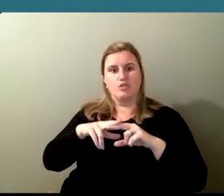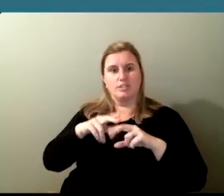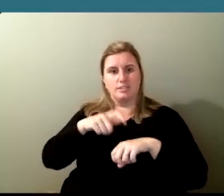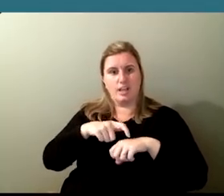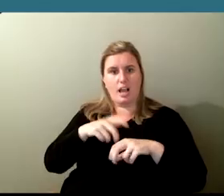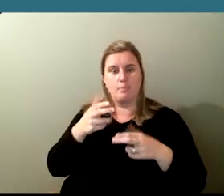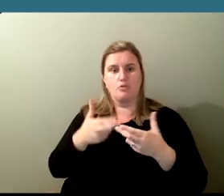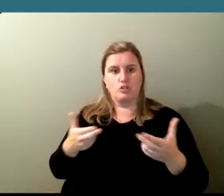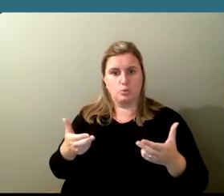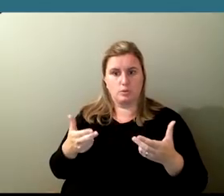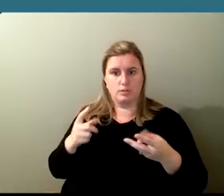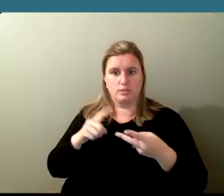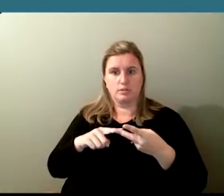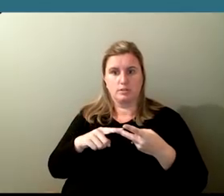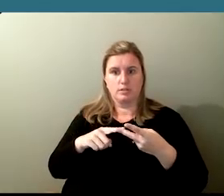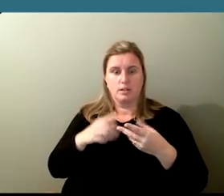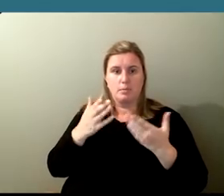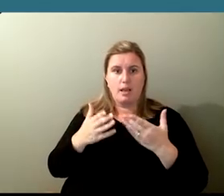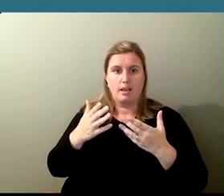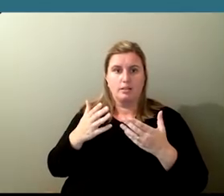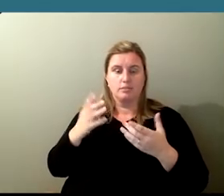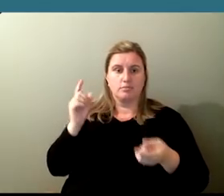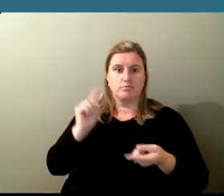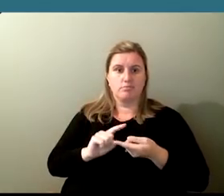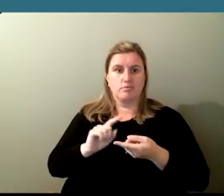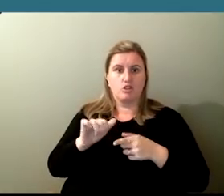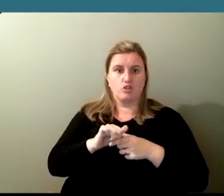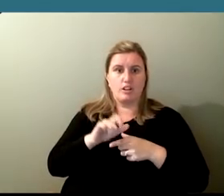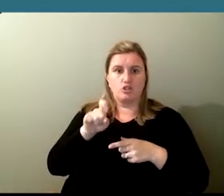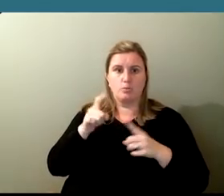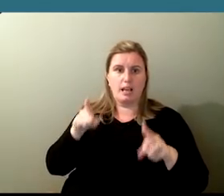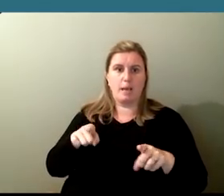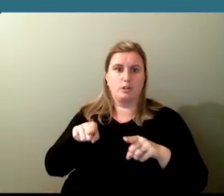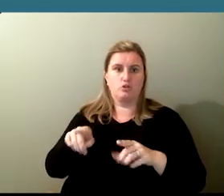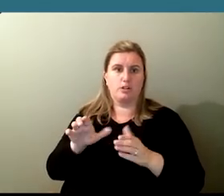resources that may actually compromise the training that should happen in classrooms.